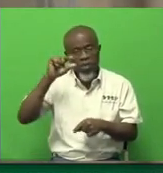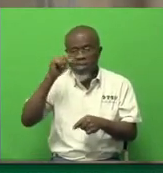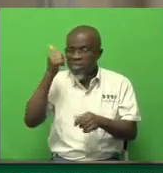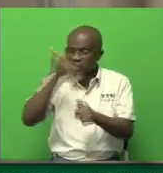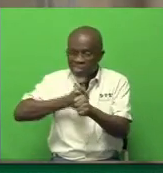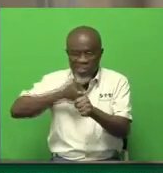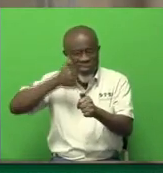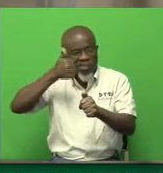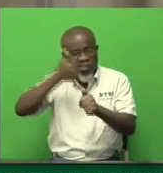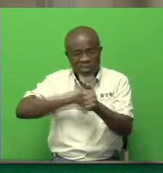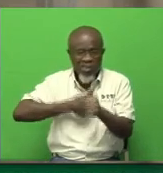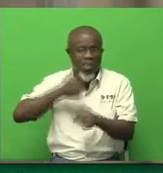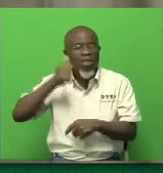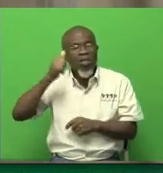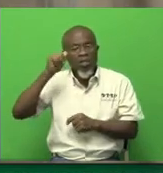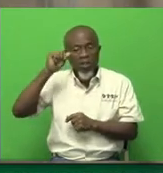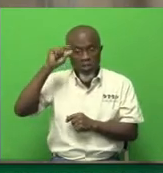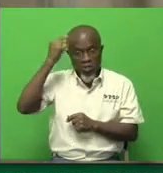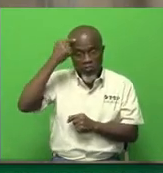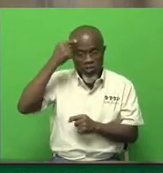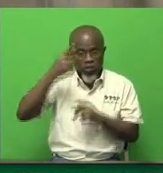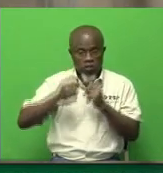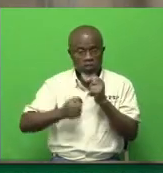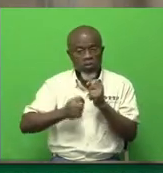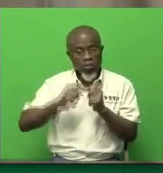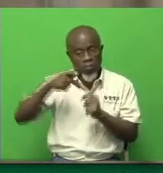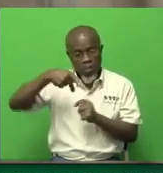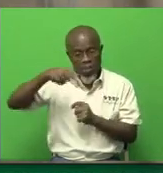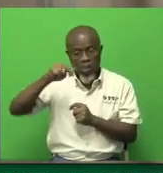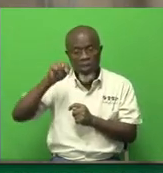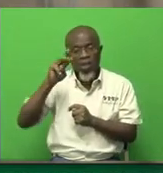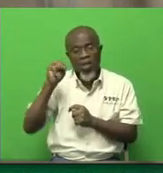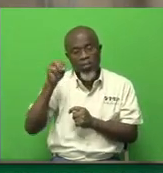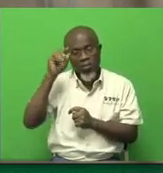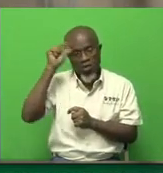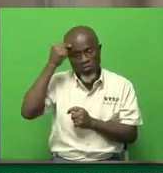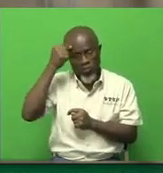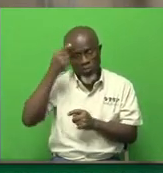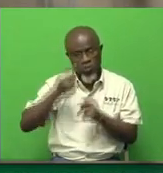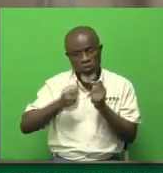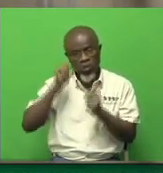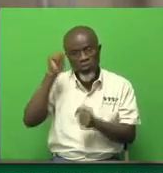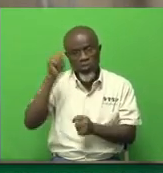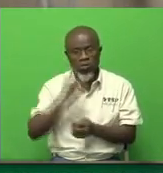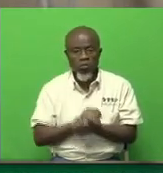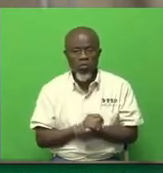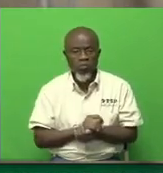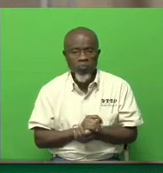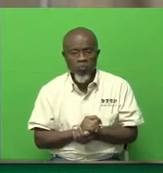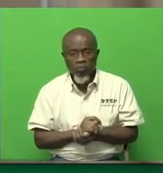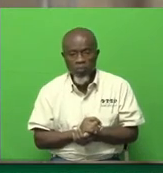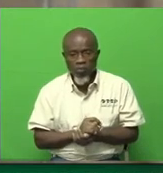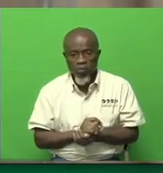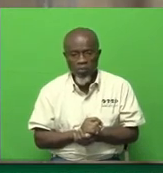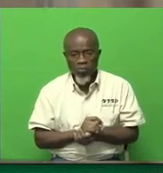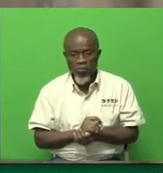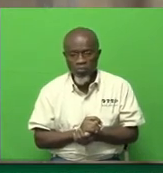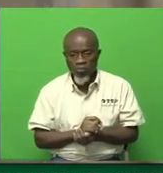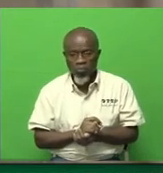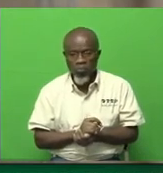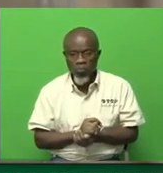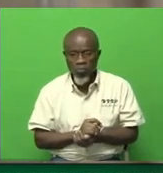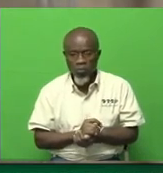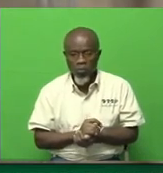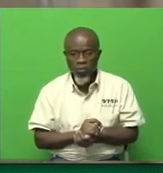reaping the rewards Mr Deputy speaker of that mentality Mr Deputy speaker